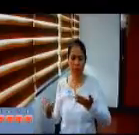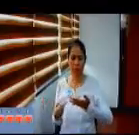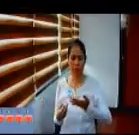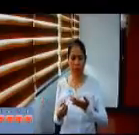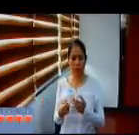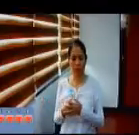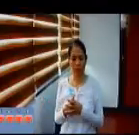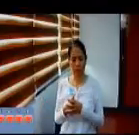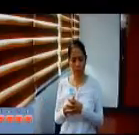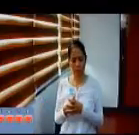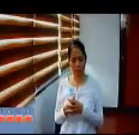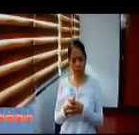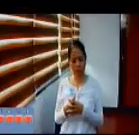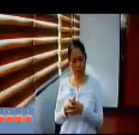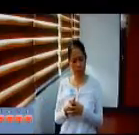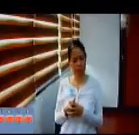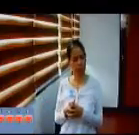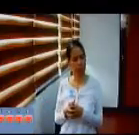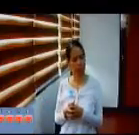And the endemic gene pool.